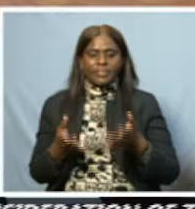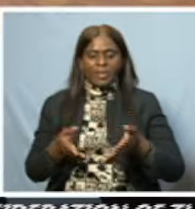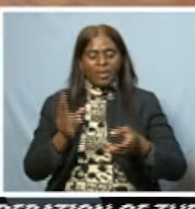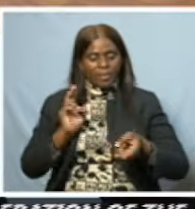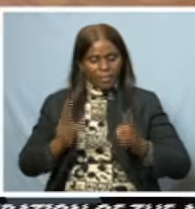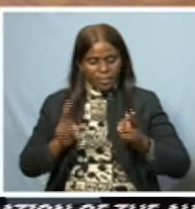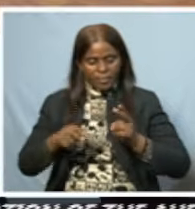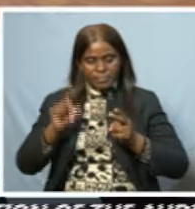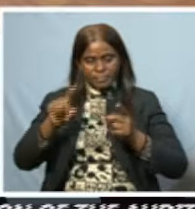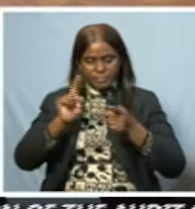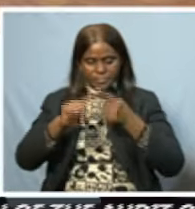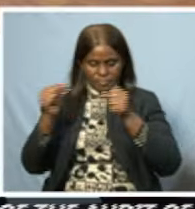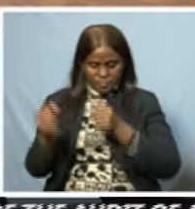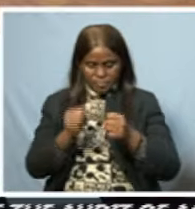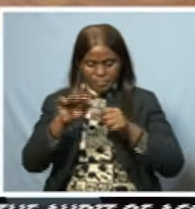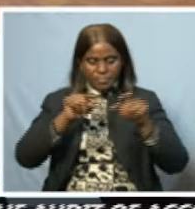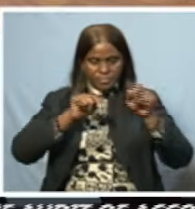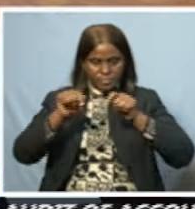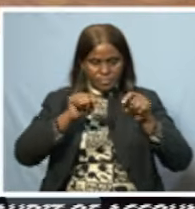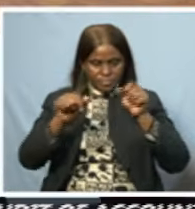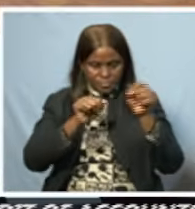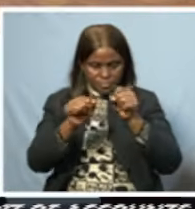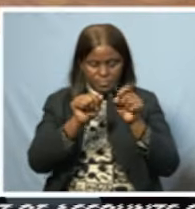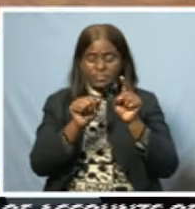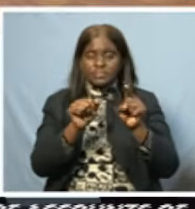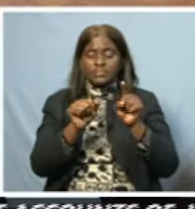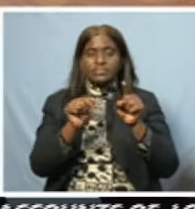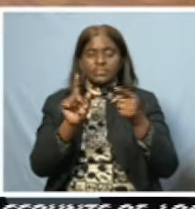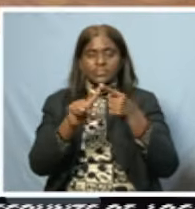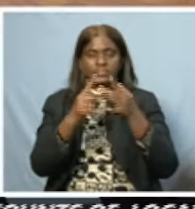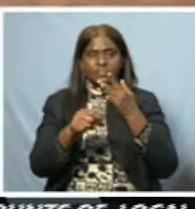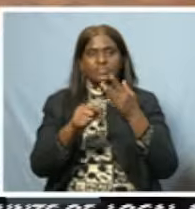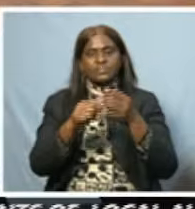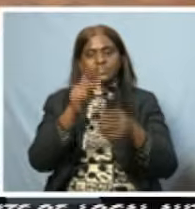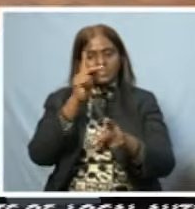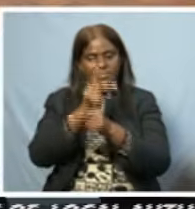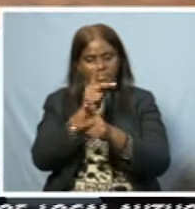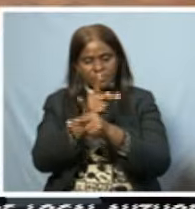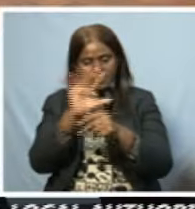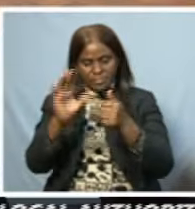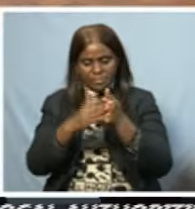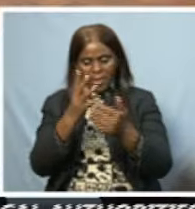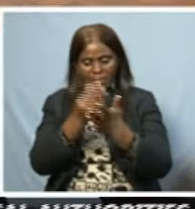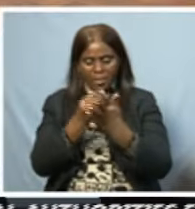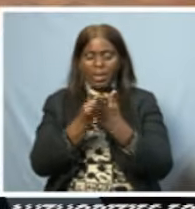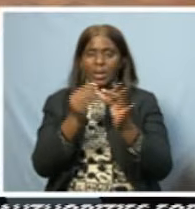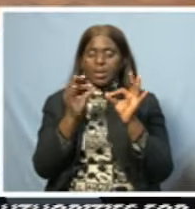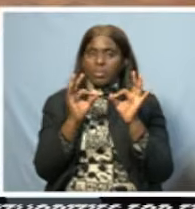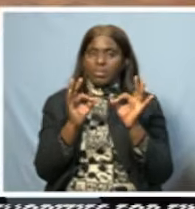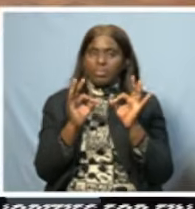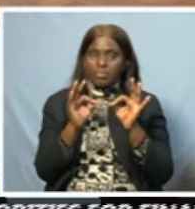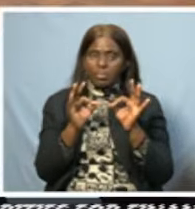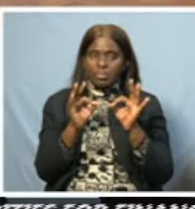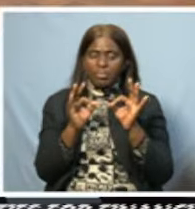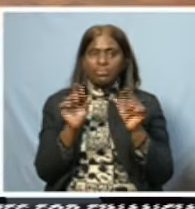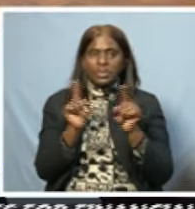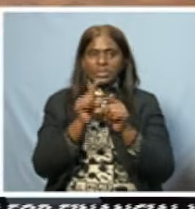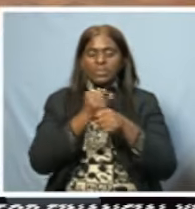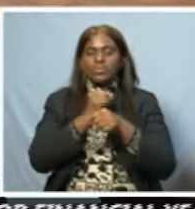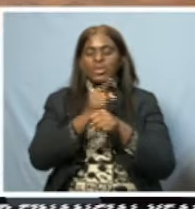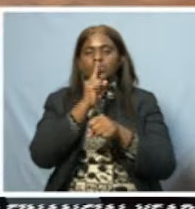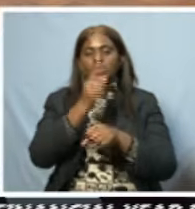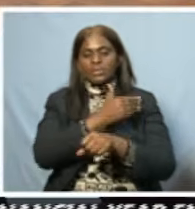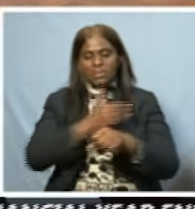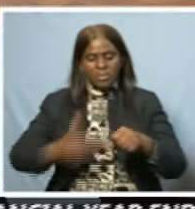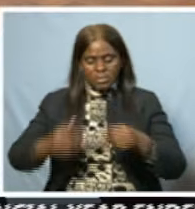urgently need to strengthen your governance system and restore financial stability and ensure